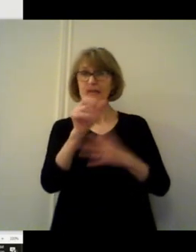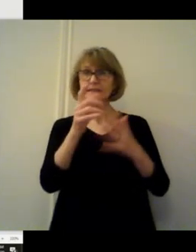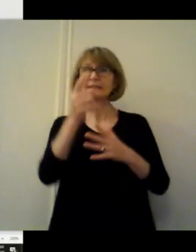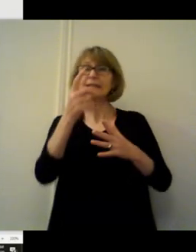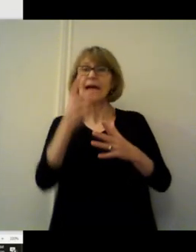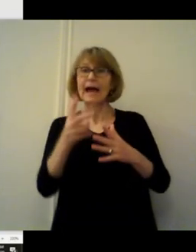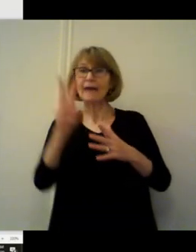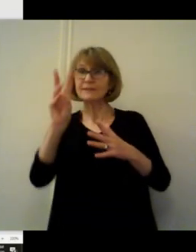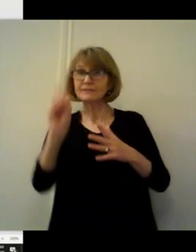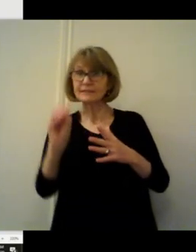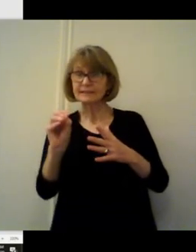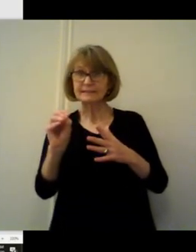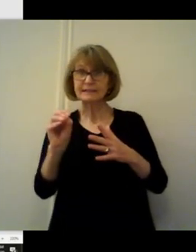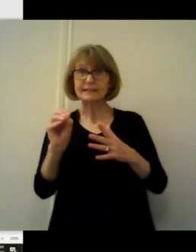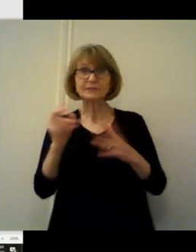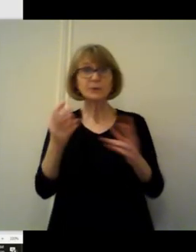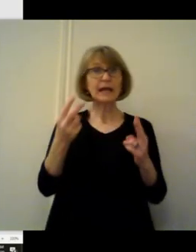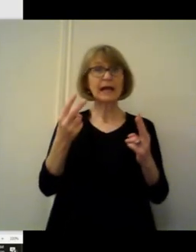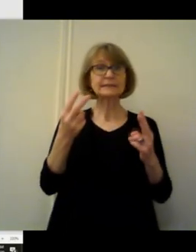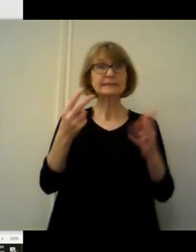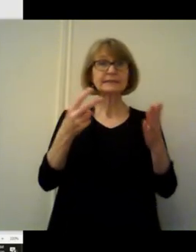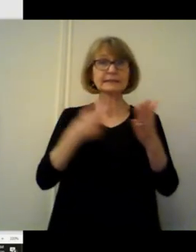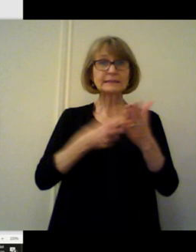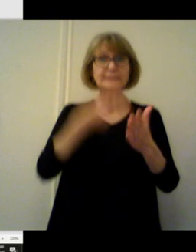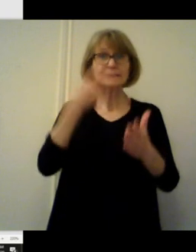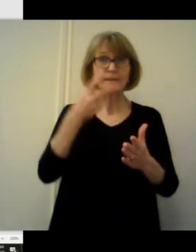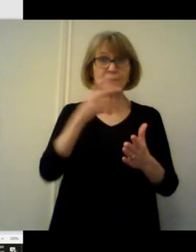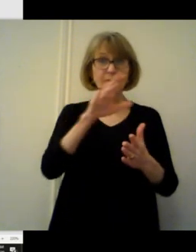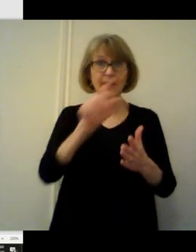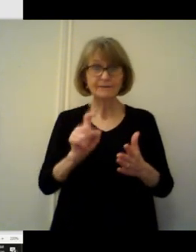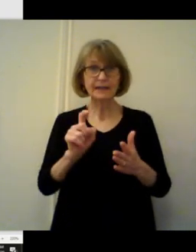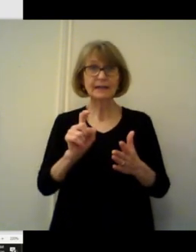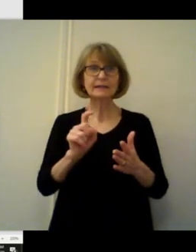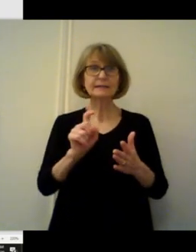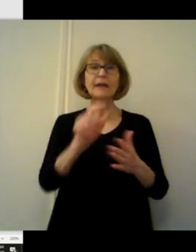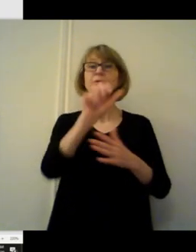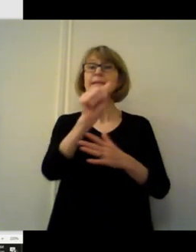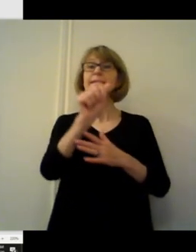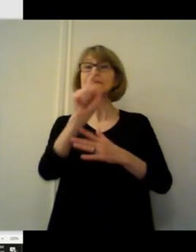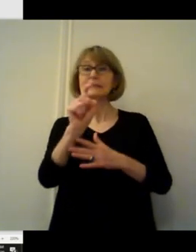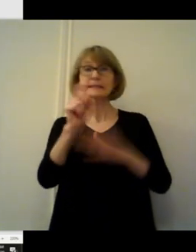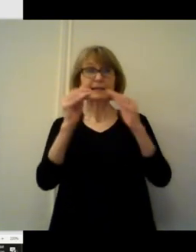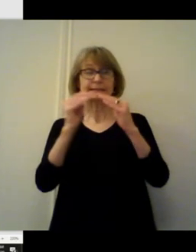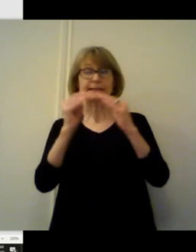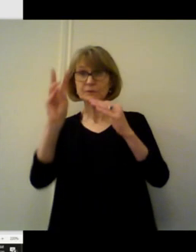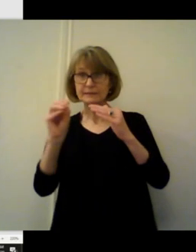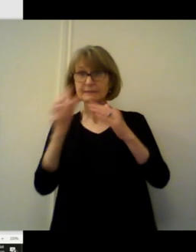So couldn't I double the 5x? So couldn't I also do 10x equals 60 and divide by